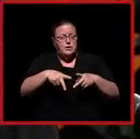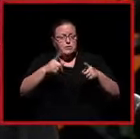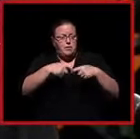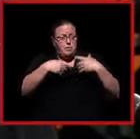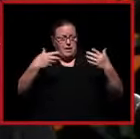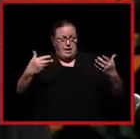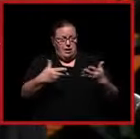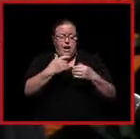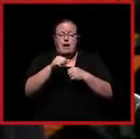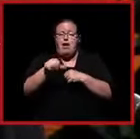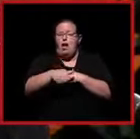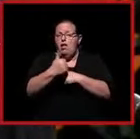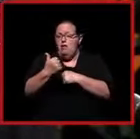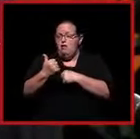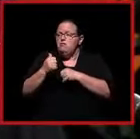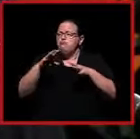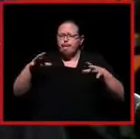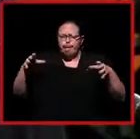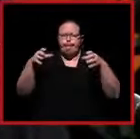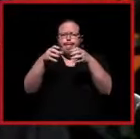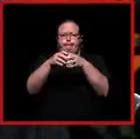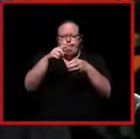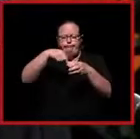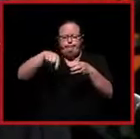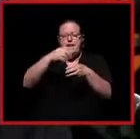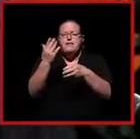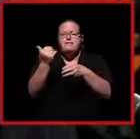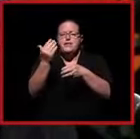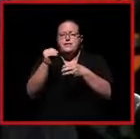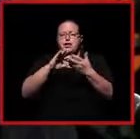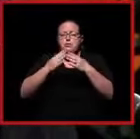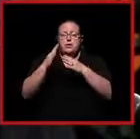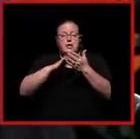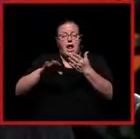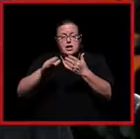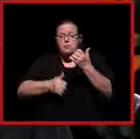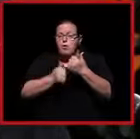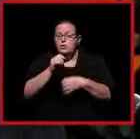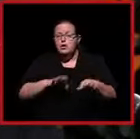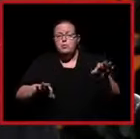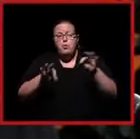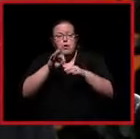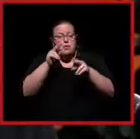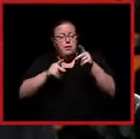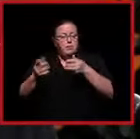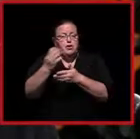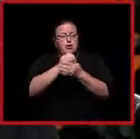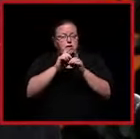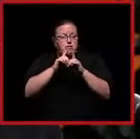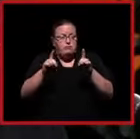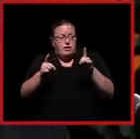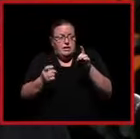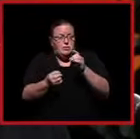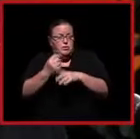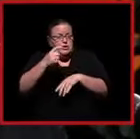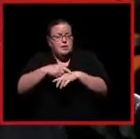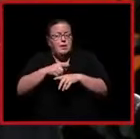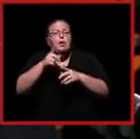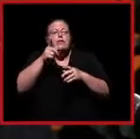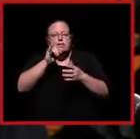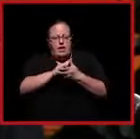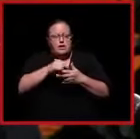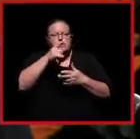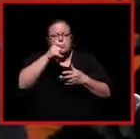colleges are, in fact, the most important people receiving degrees this spring. Let me tell you